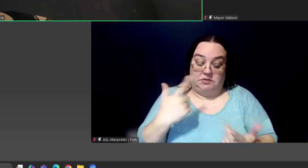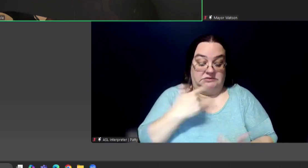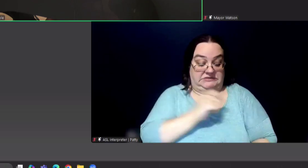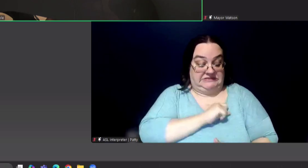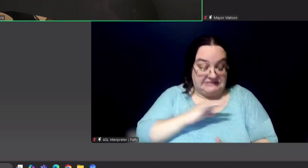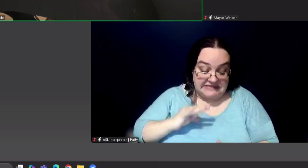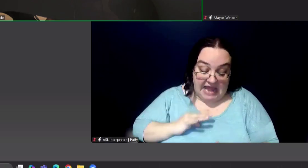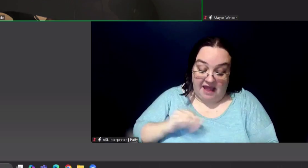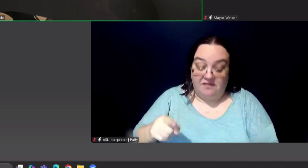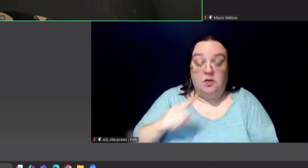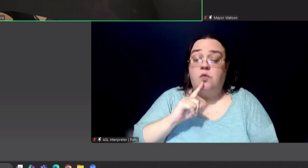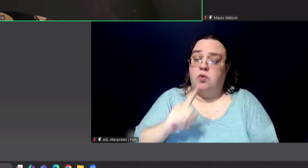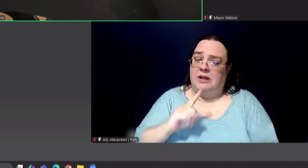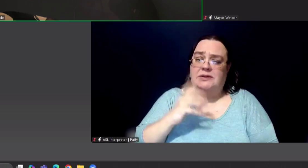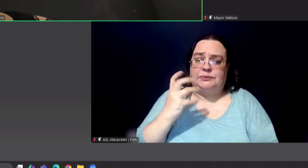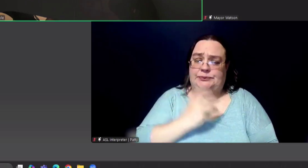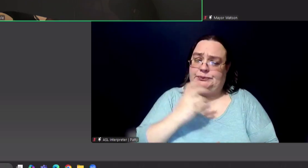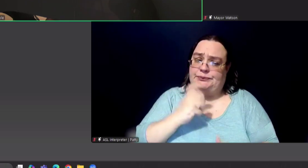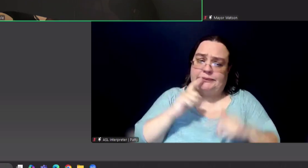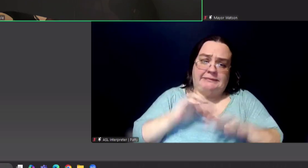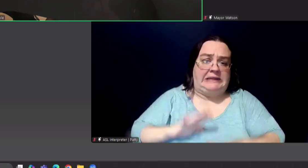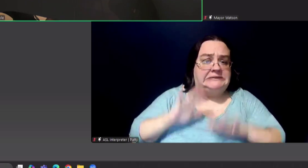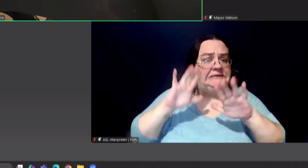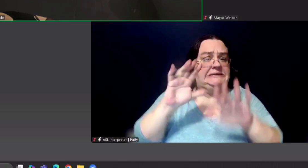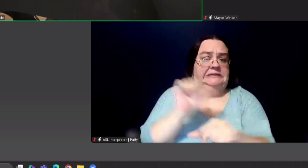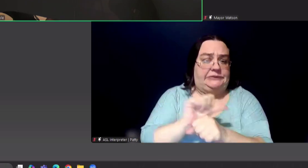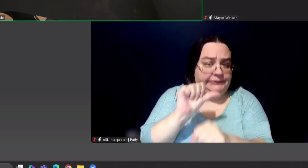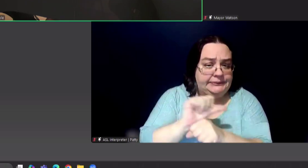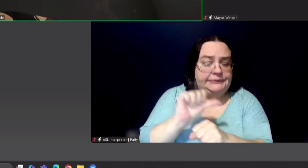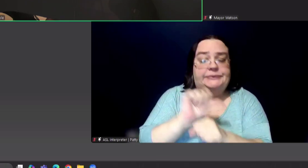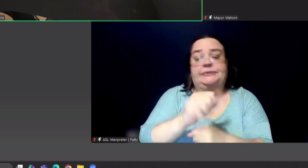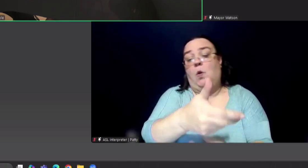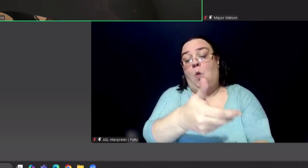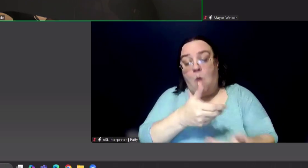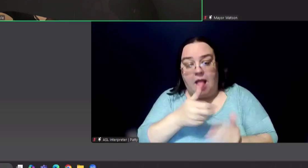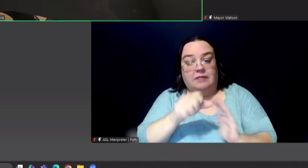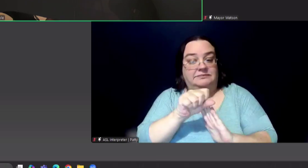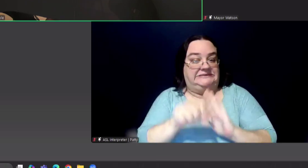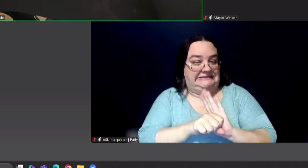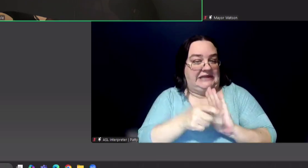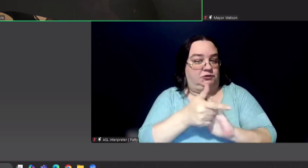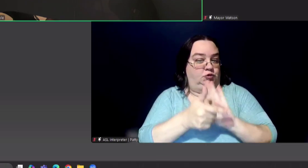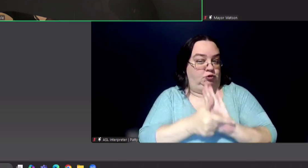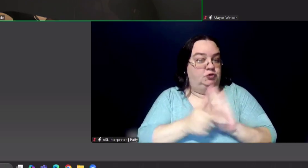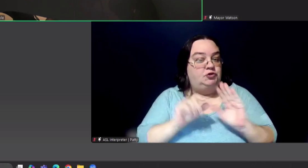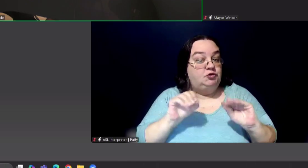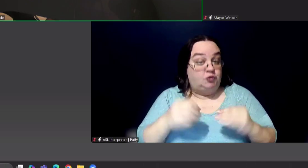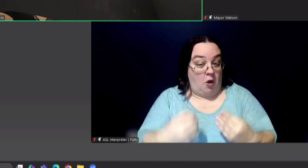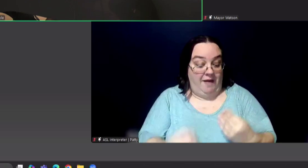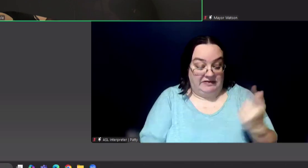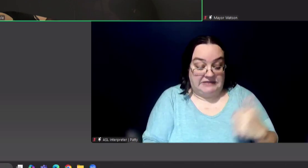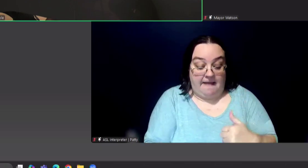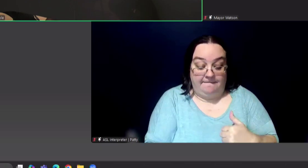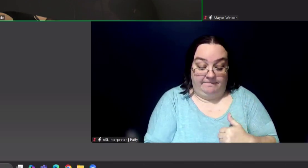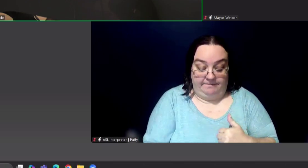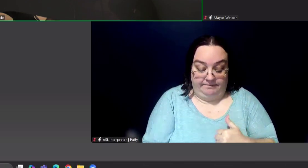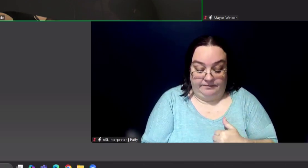a phenomenal job of welcoming the state's attorney's office. So it was a successful